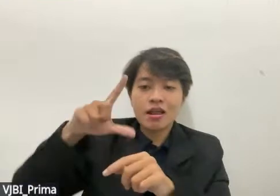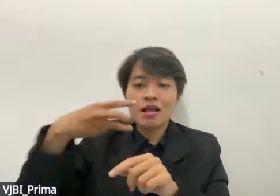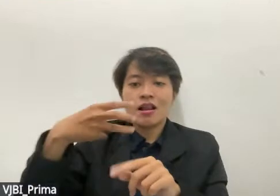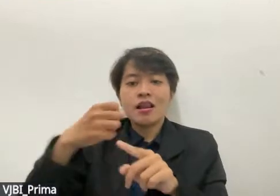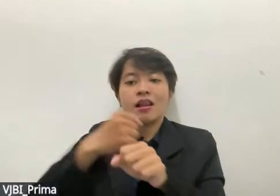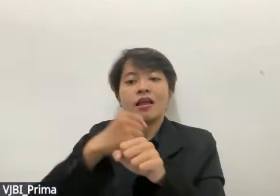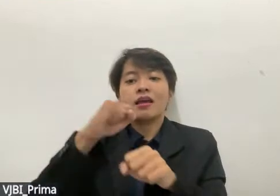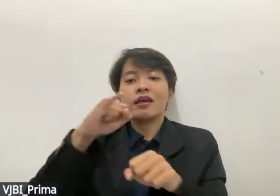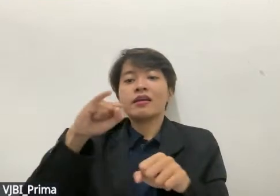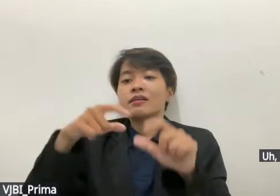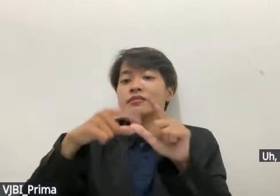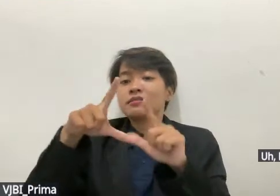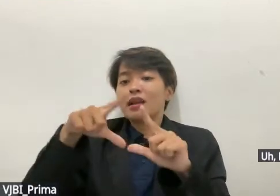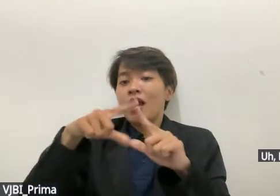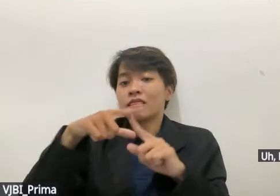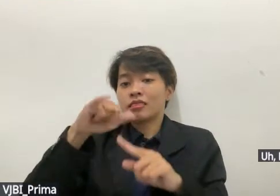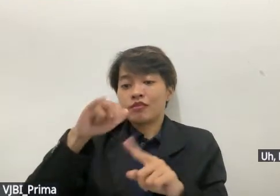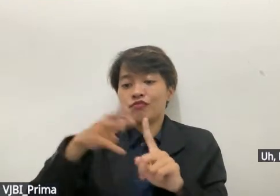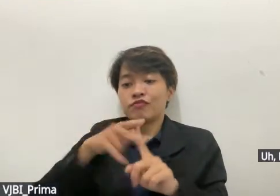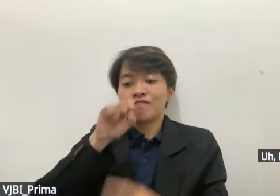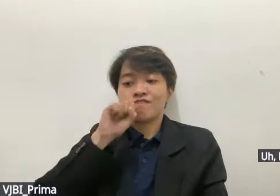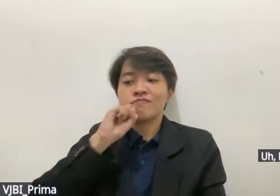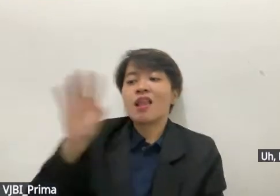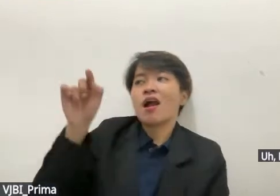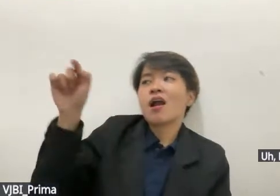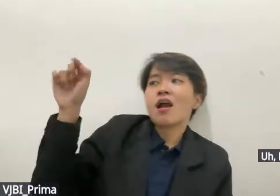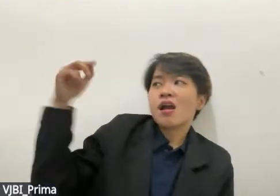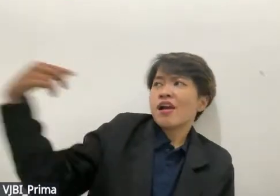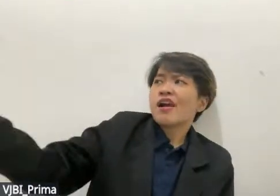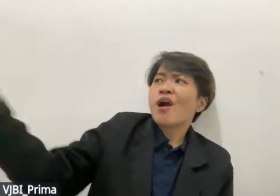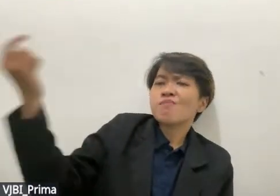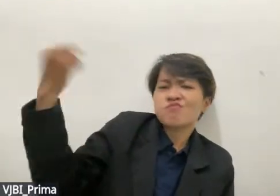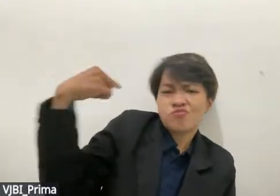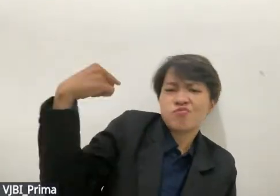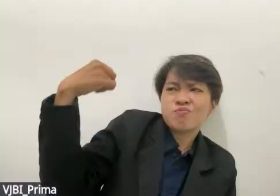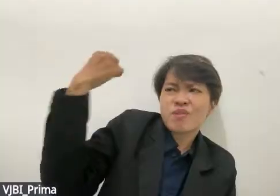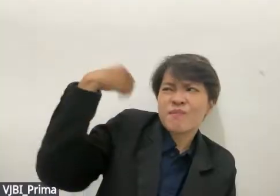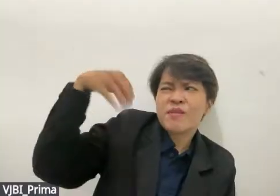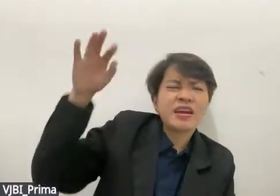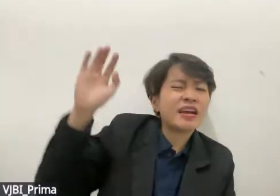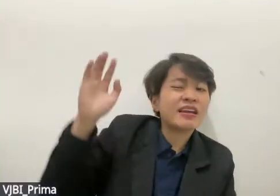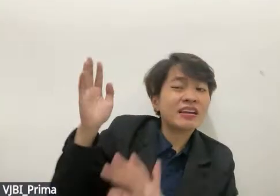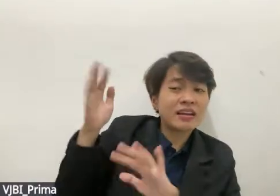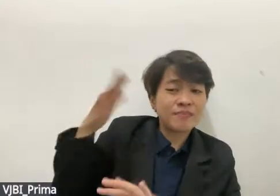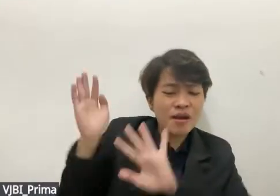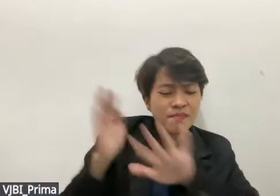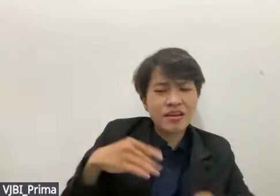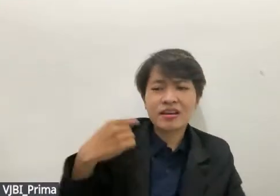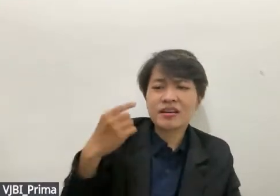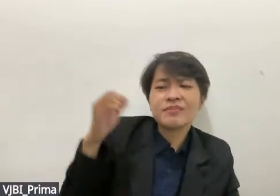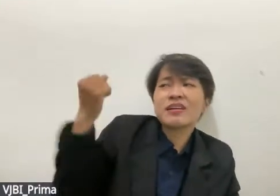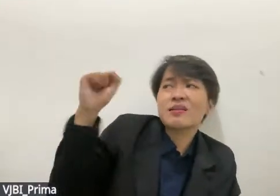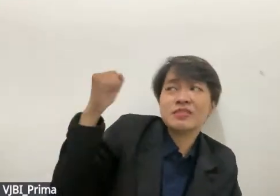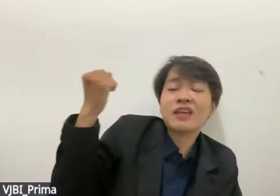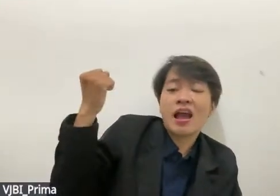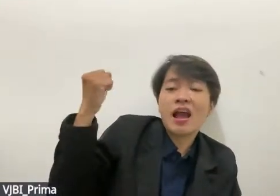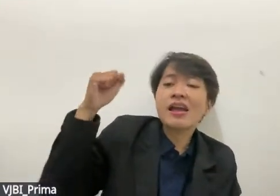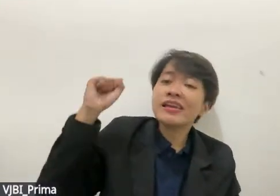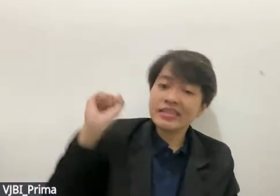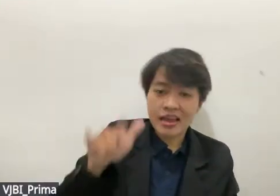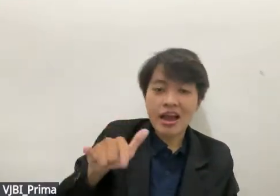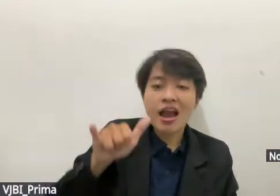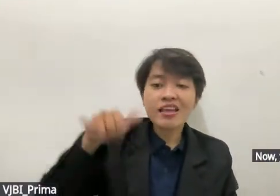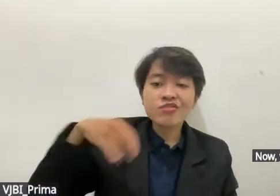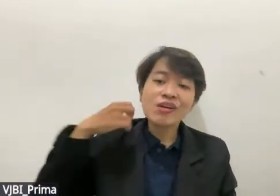can't ignore us. Yeah. Now, you don't know, that's a risk. You don't